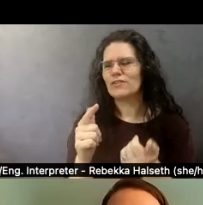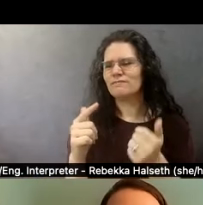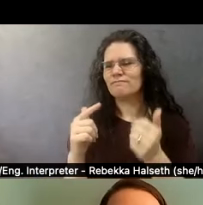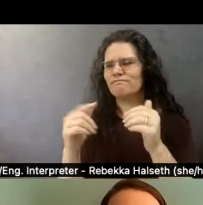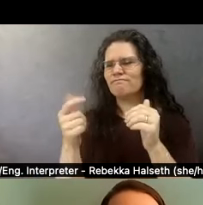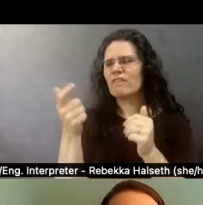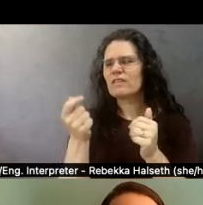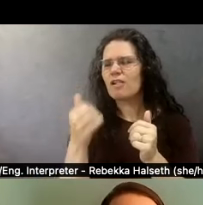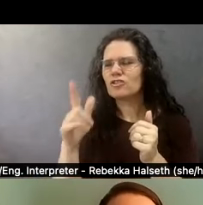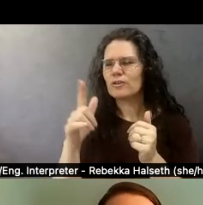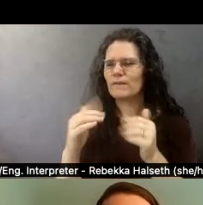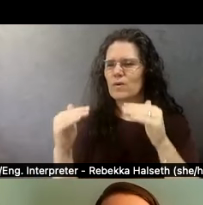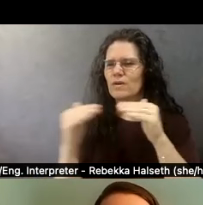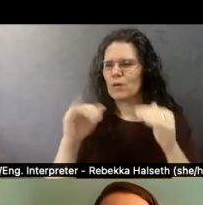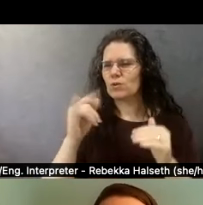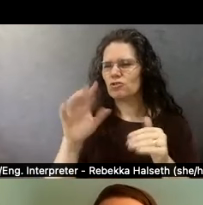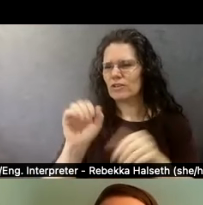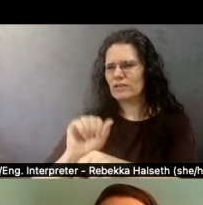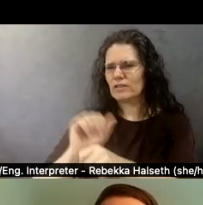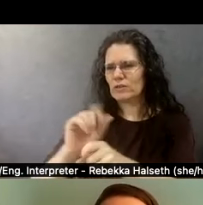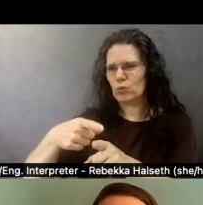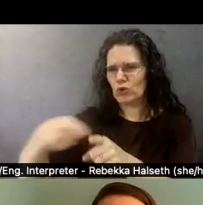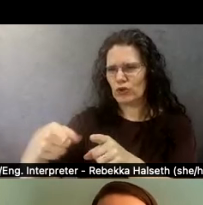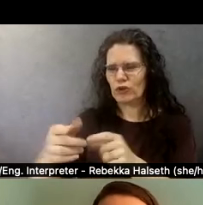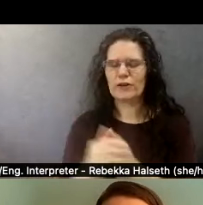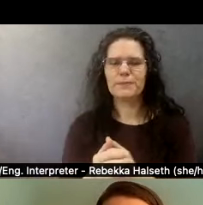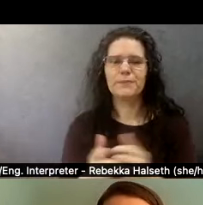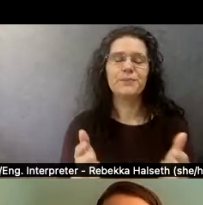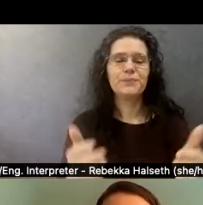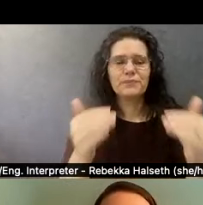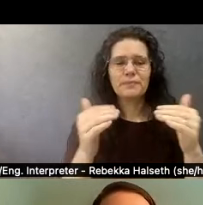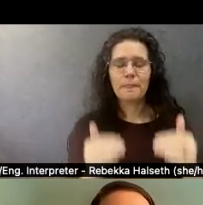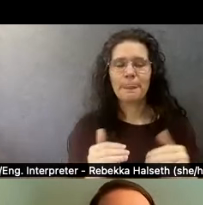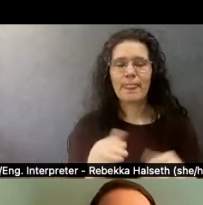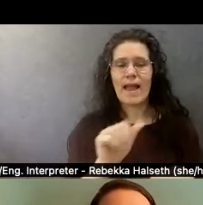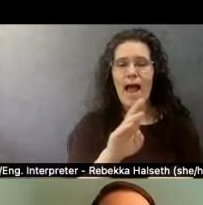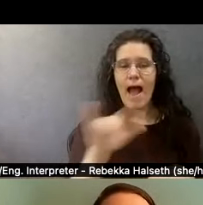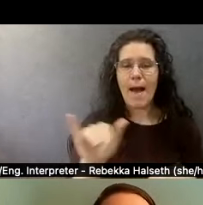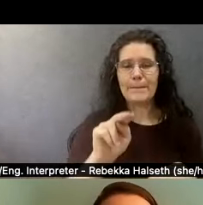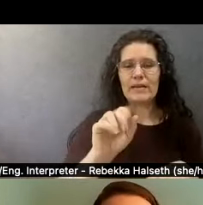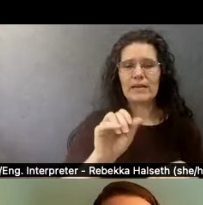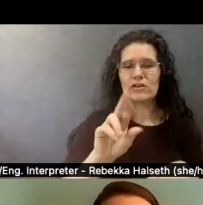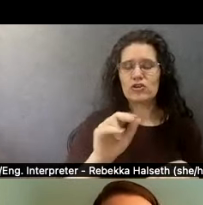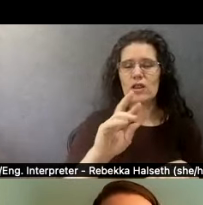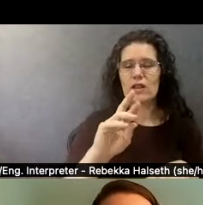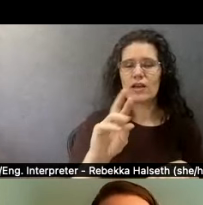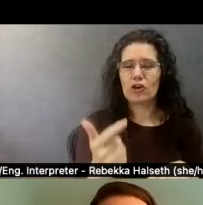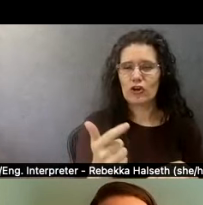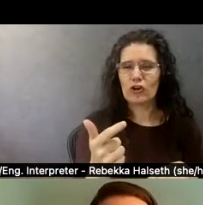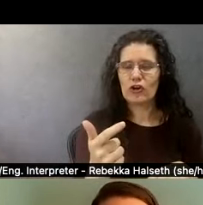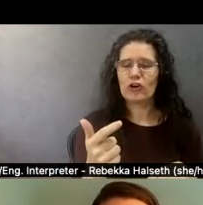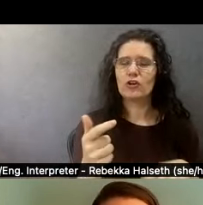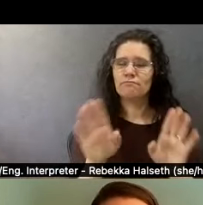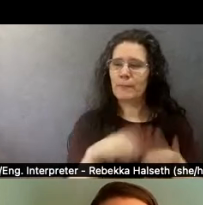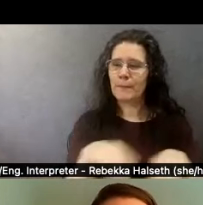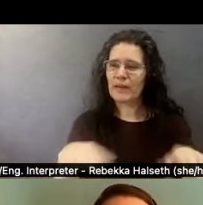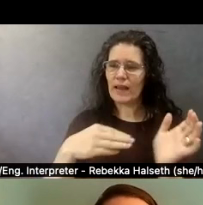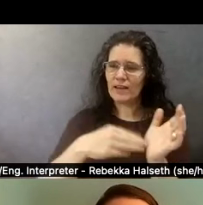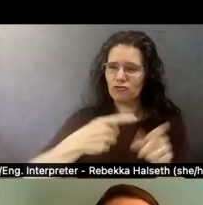Abby Nerlinger is a pediatric hospitalist at Nemours AI DuPont Hospital for Children in Wilmington,